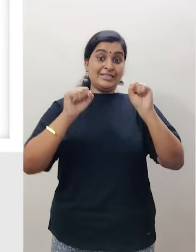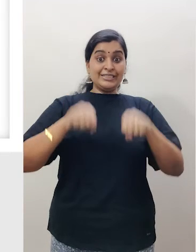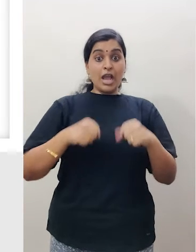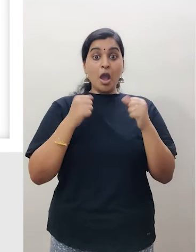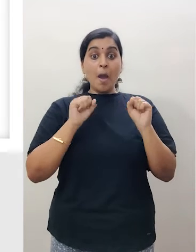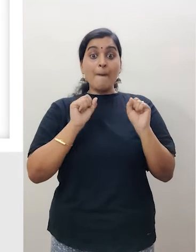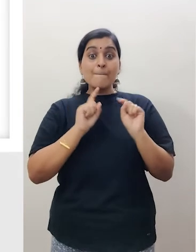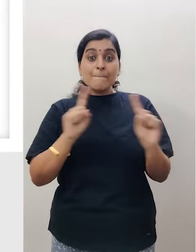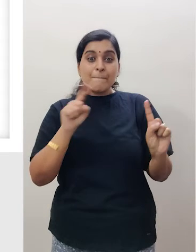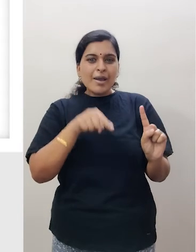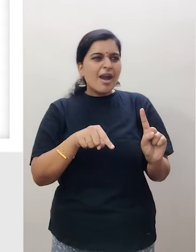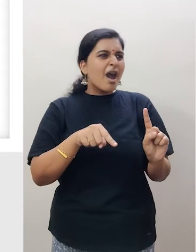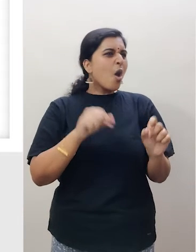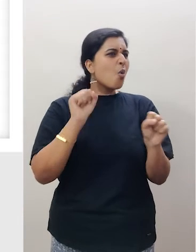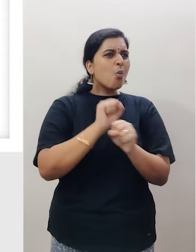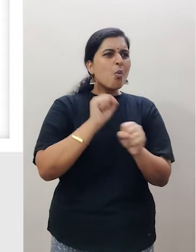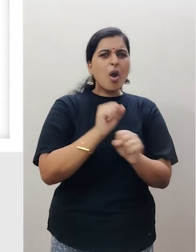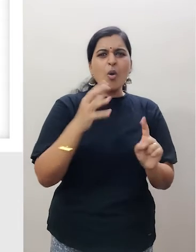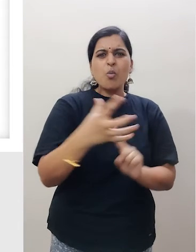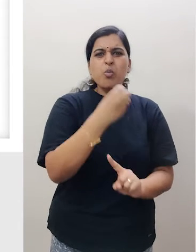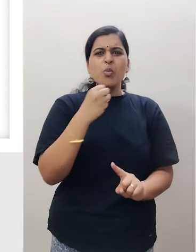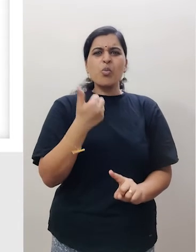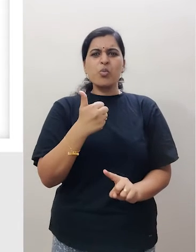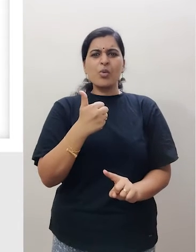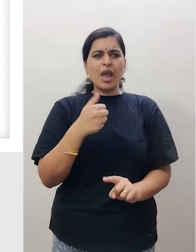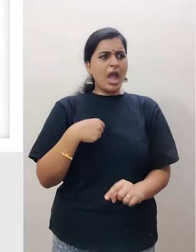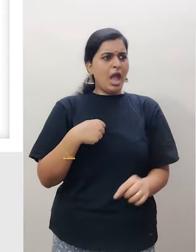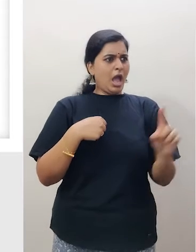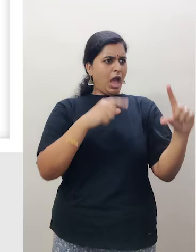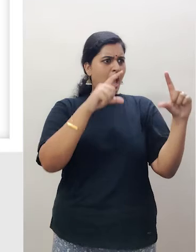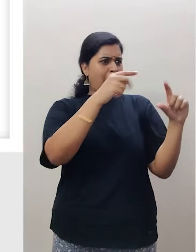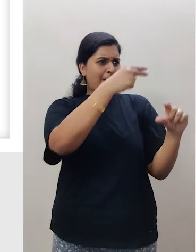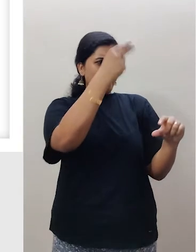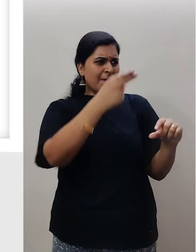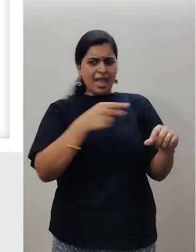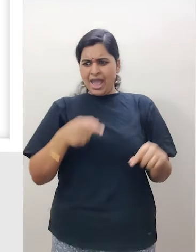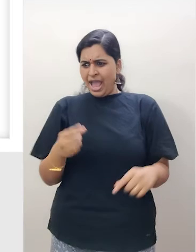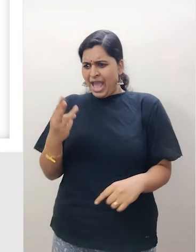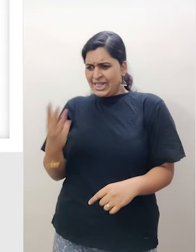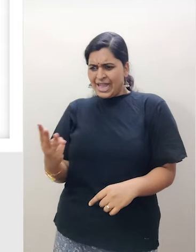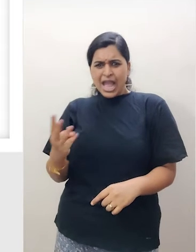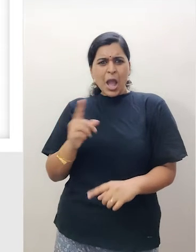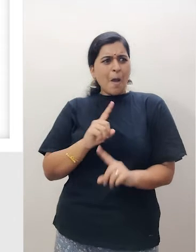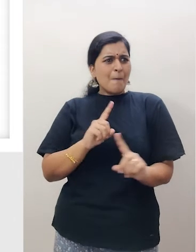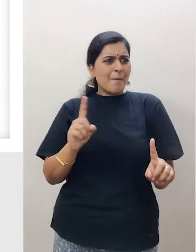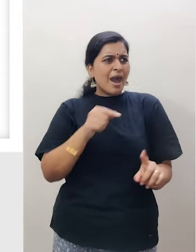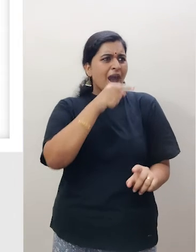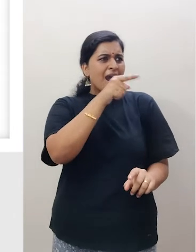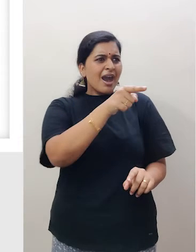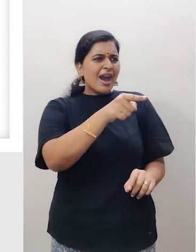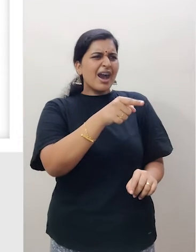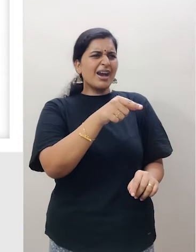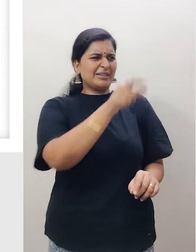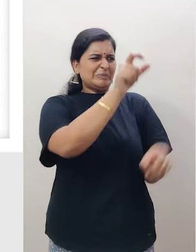that they lead a very different lifestyle than the three girls featured in Jyoti Bhatt's photograph. Ram Kumar is more interested in the